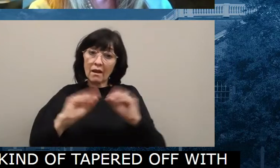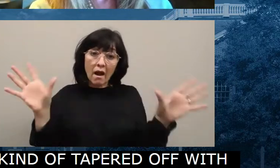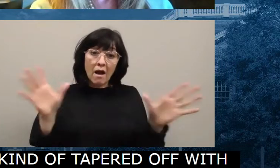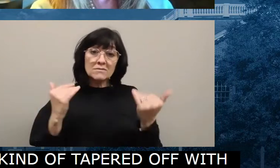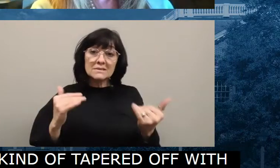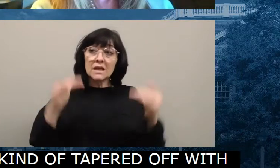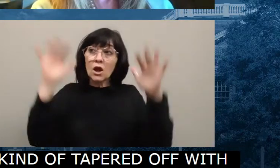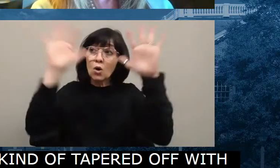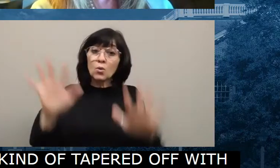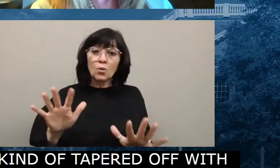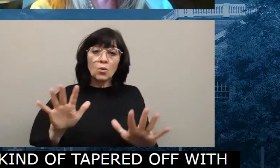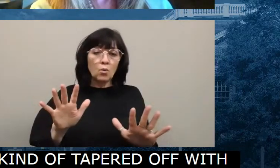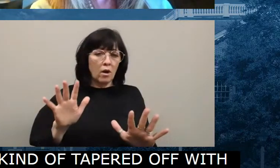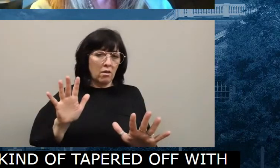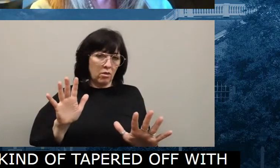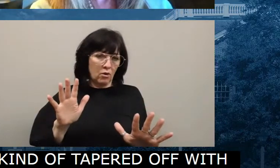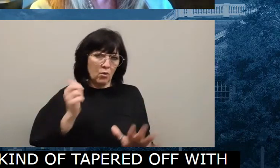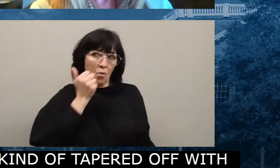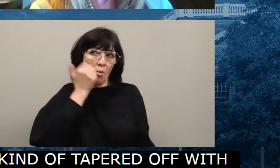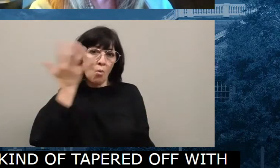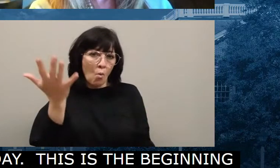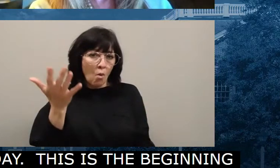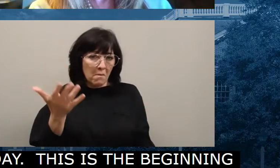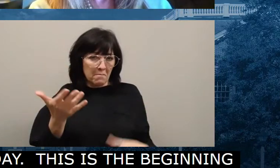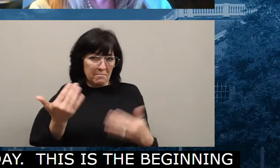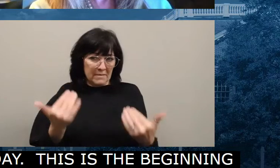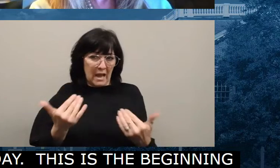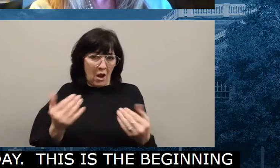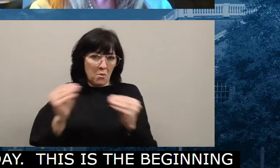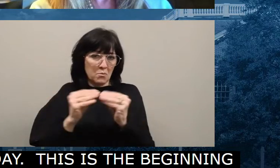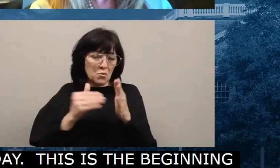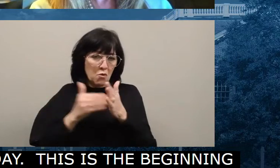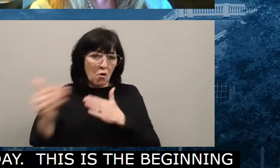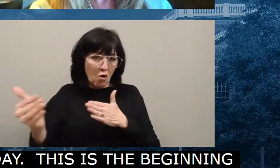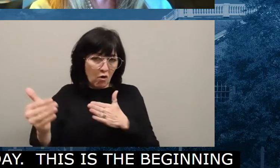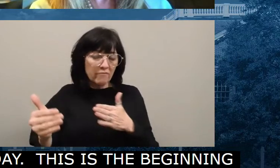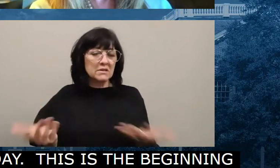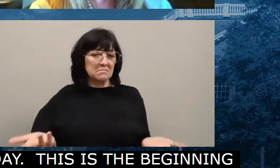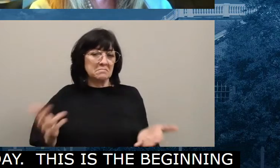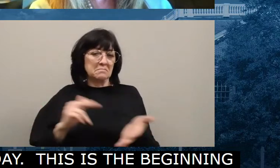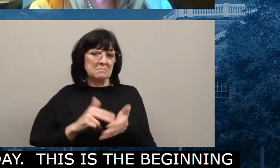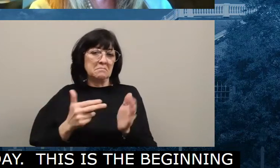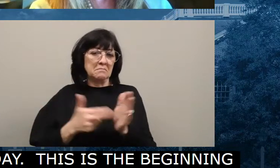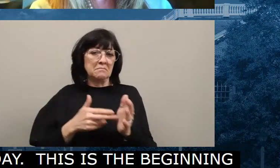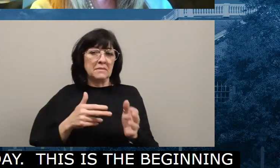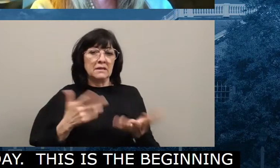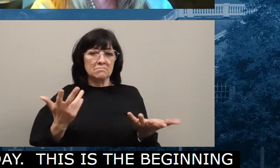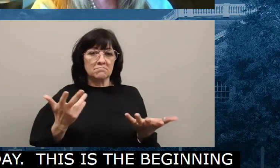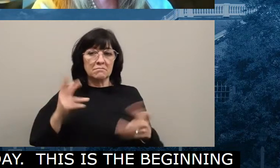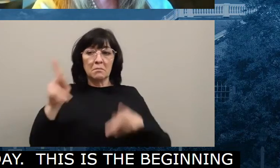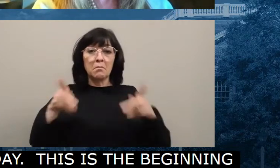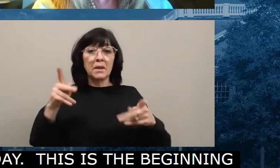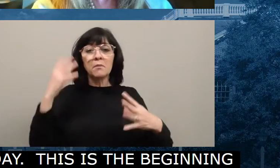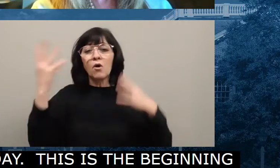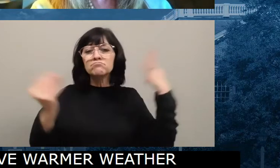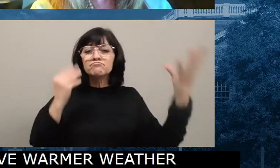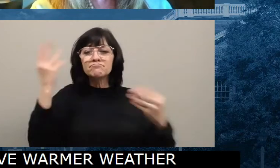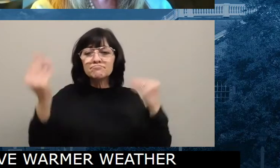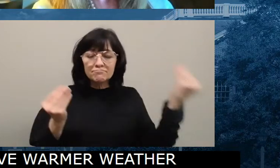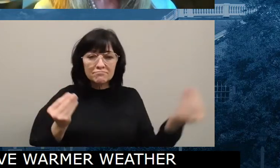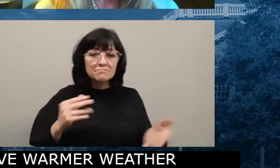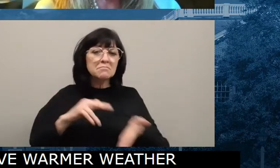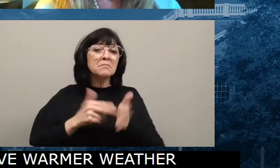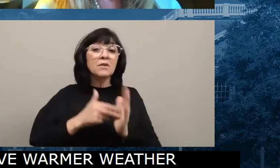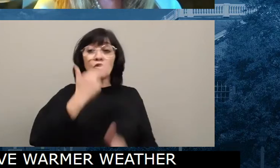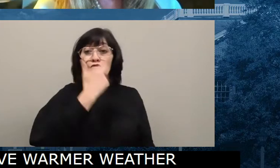coming, more focus on outdoor activities. That will open up restaurants to outdoor dining, which we've